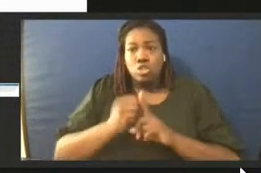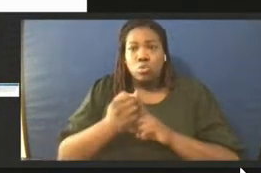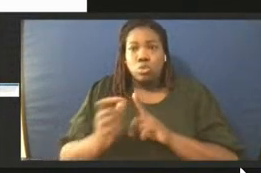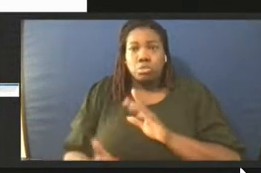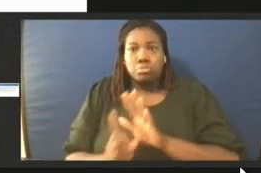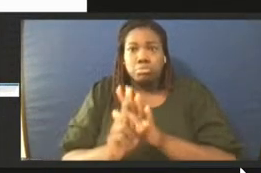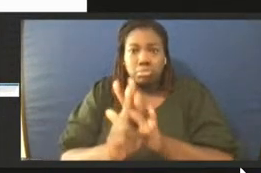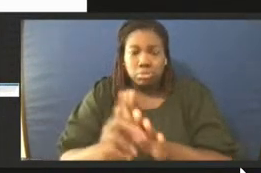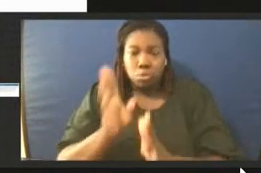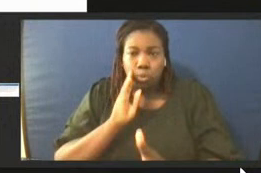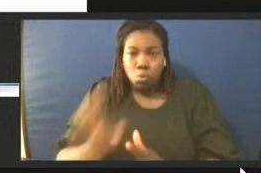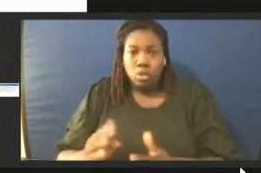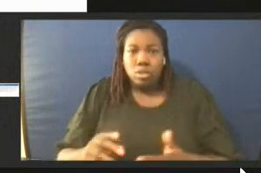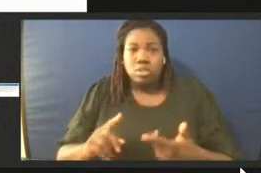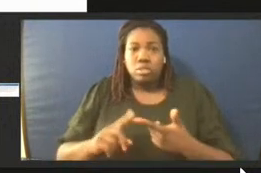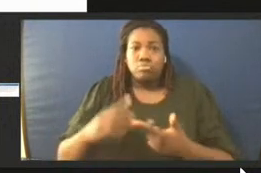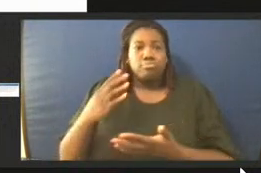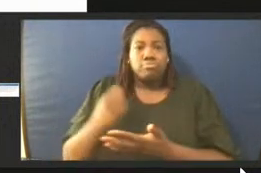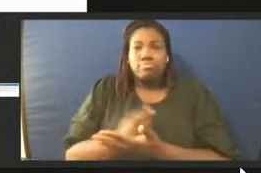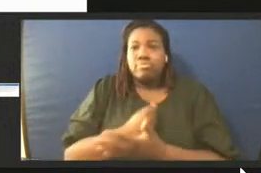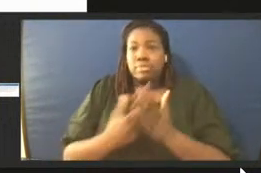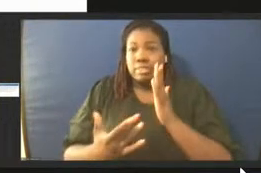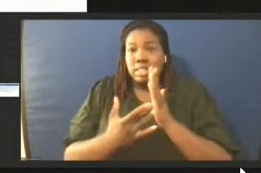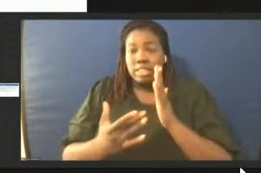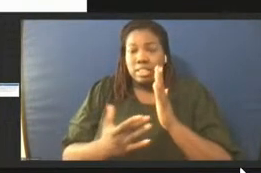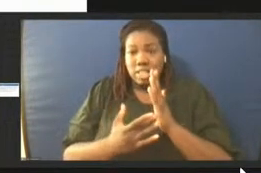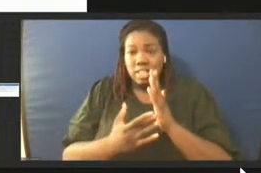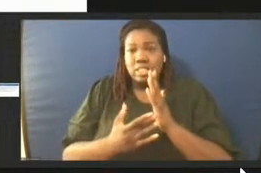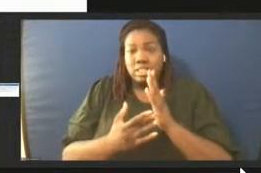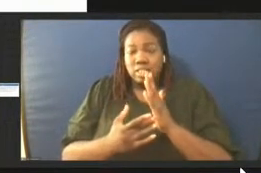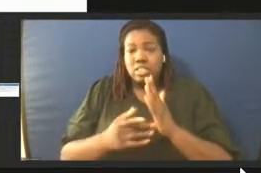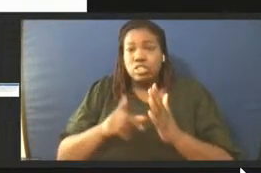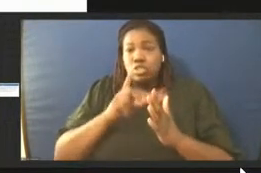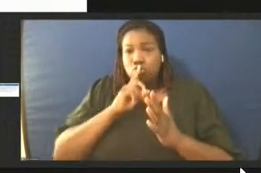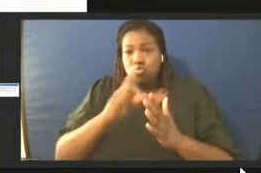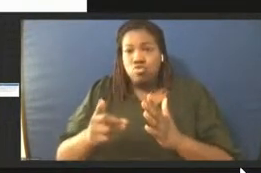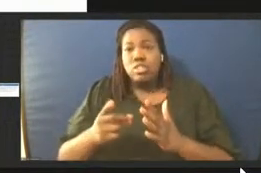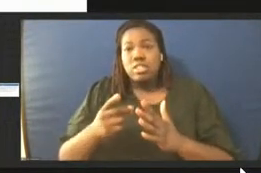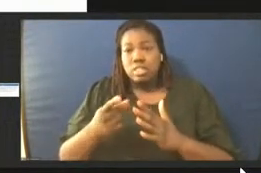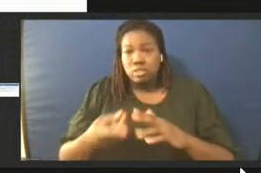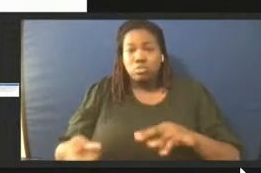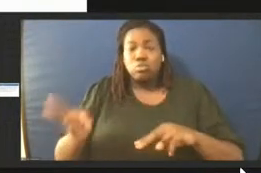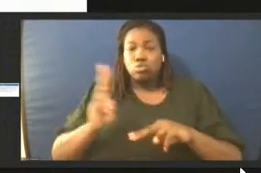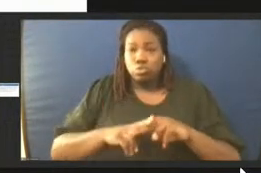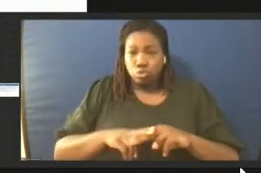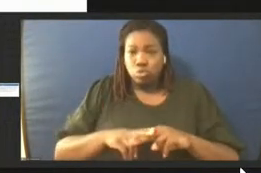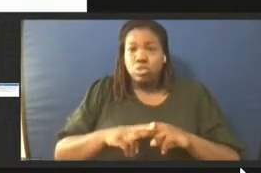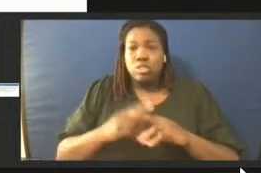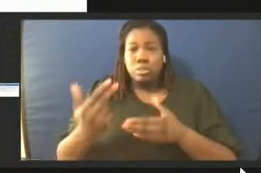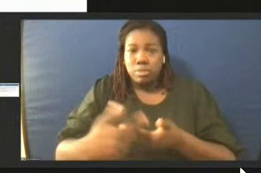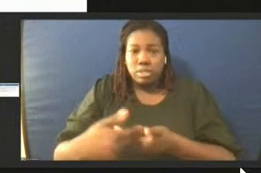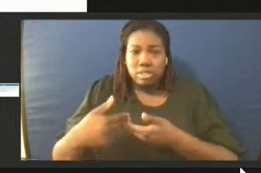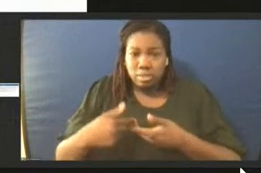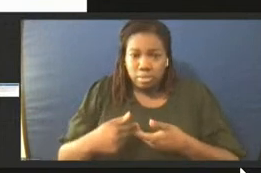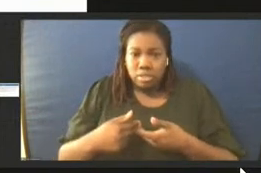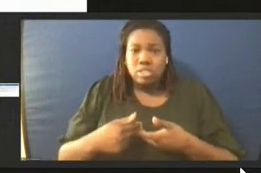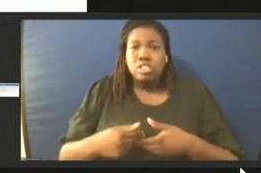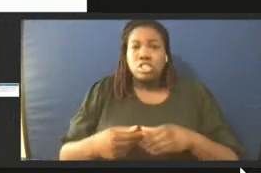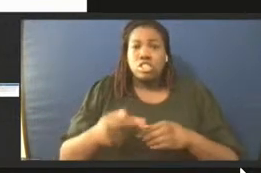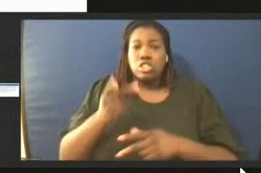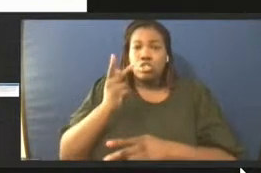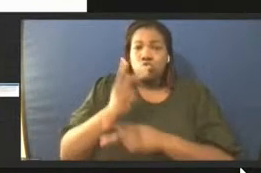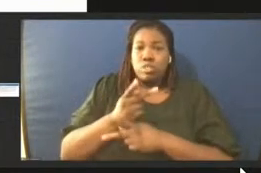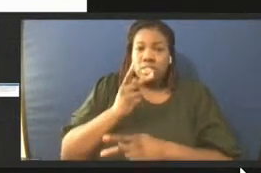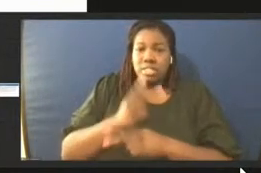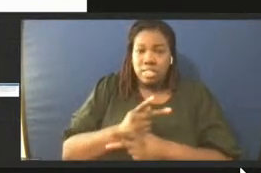to leverage technology to maximize participation, retention of people